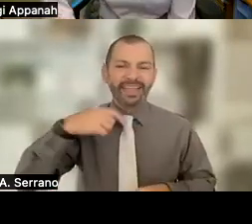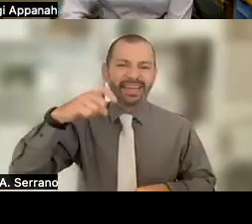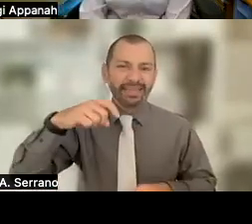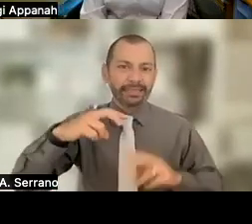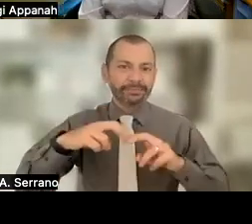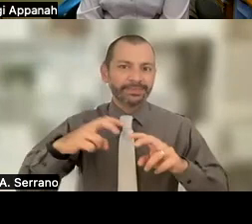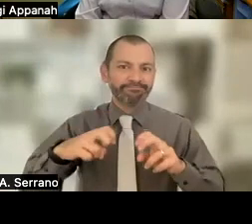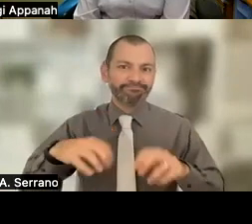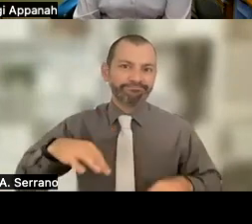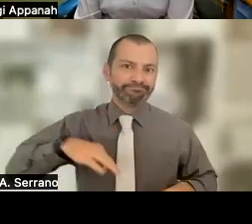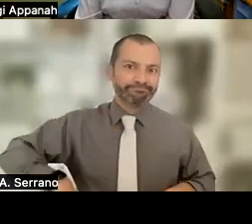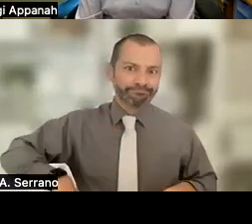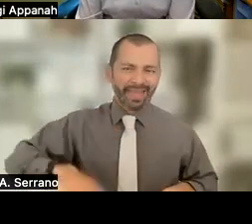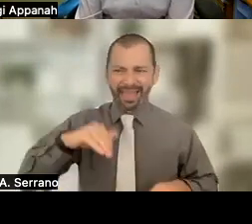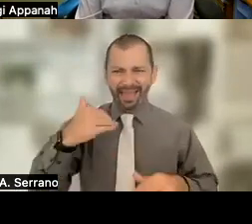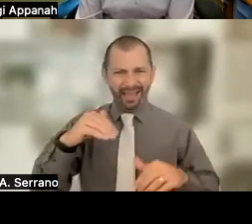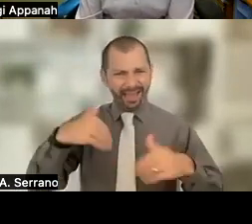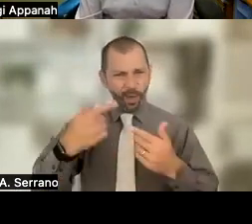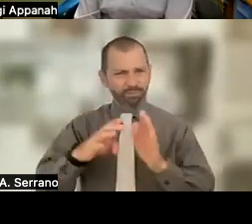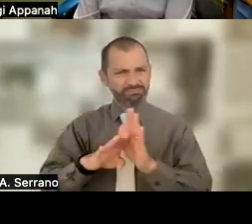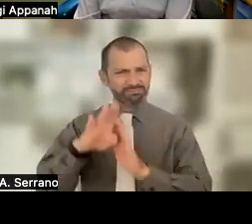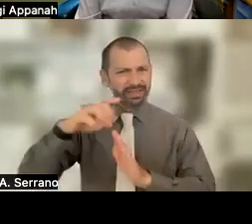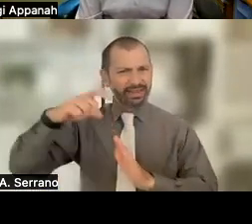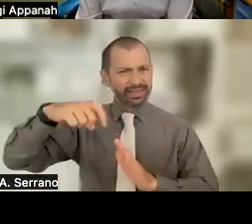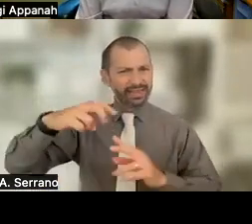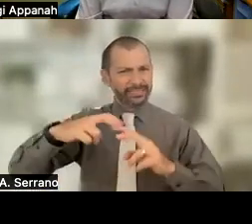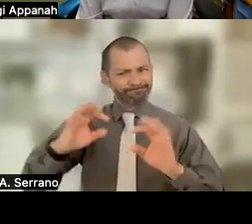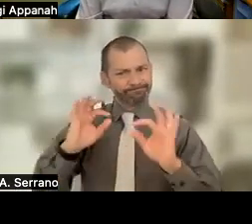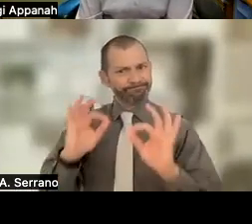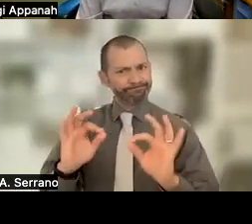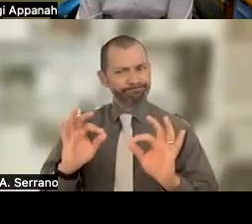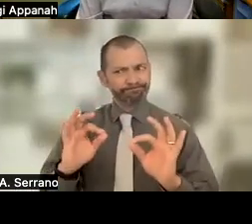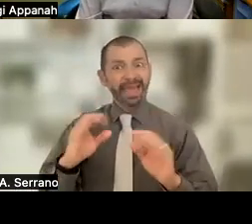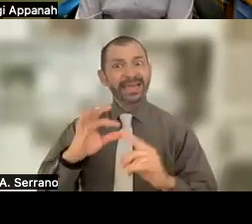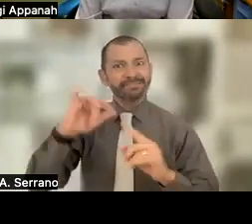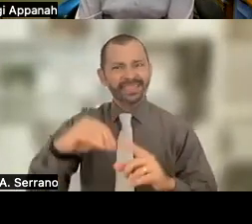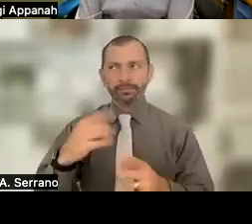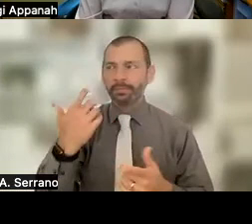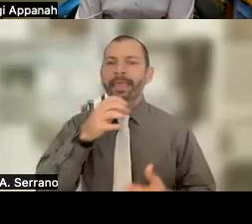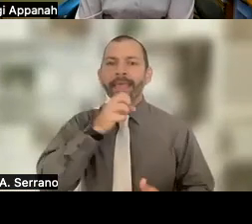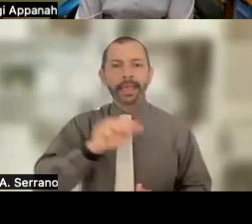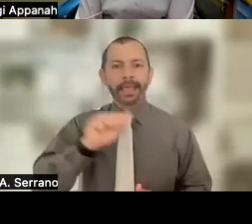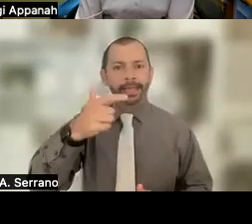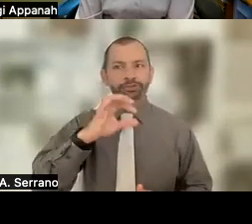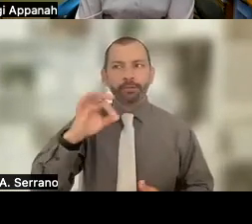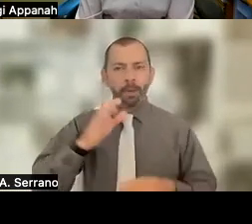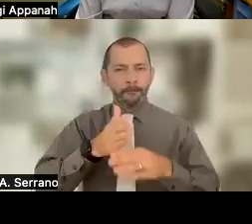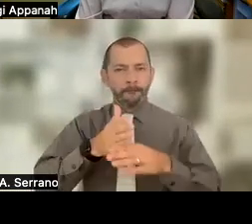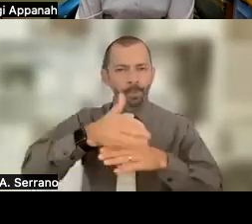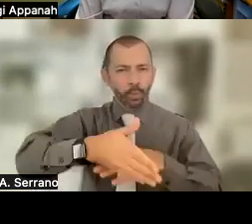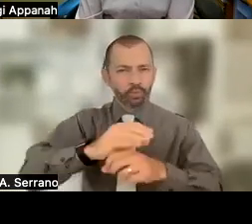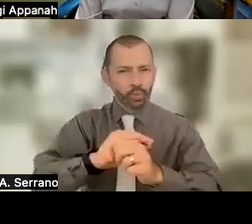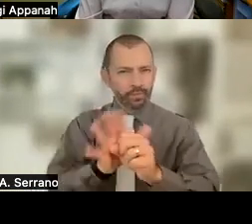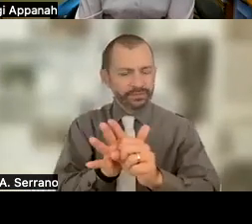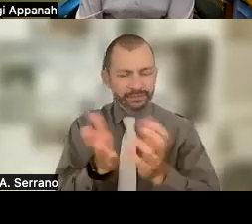for students, families, staff. Also, what are the benefits? In what ways are we